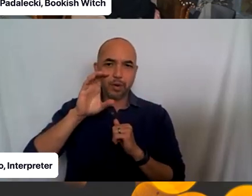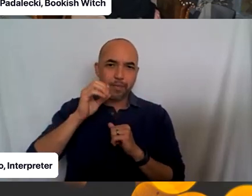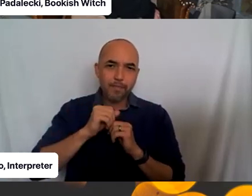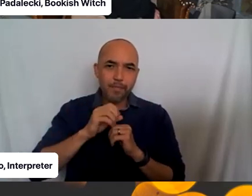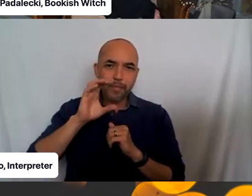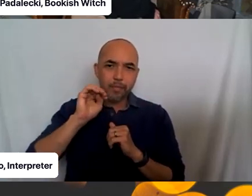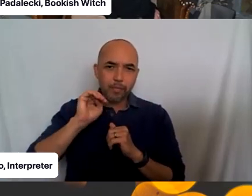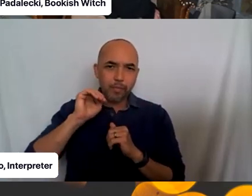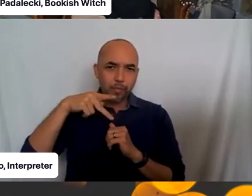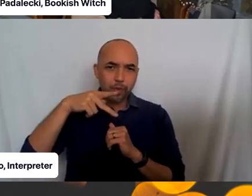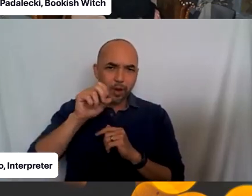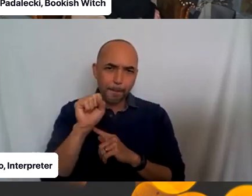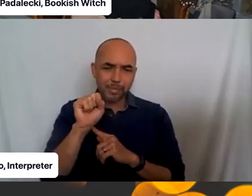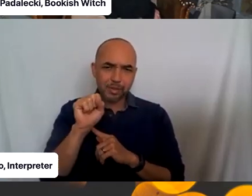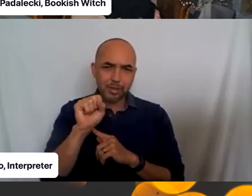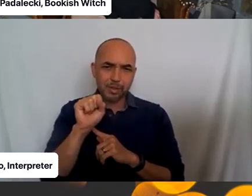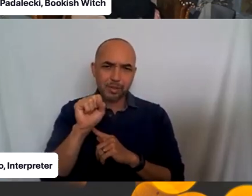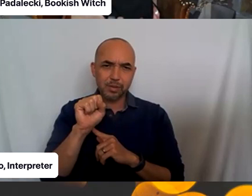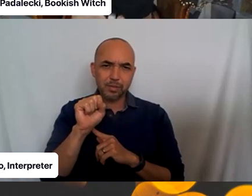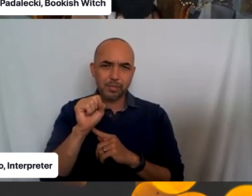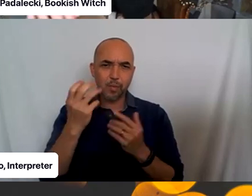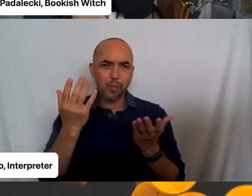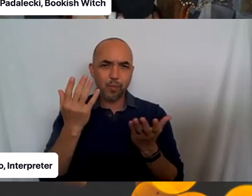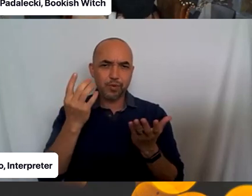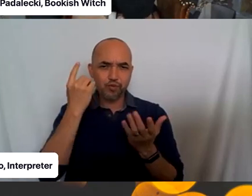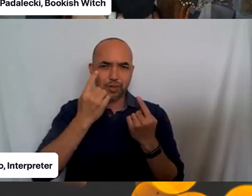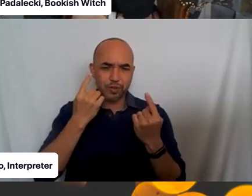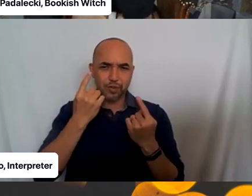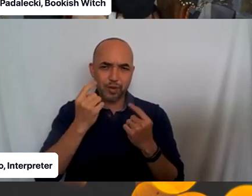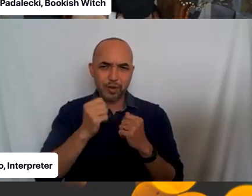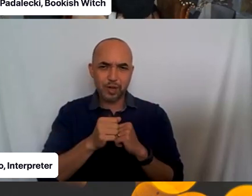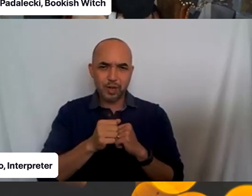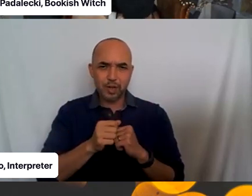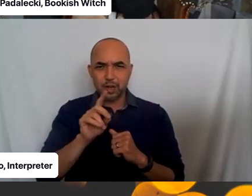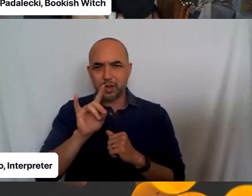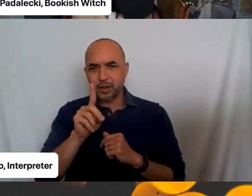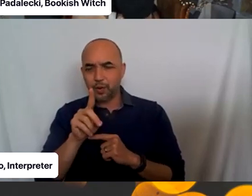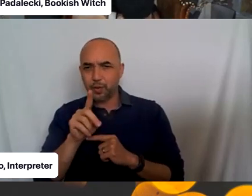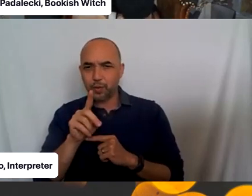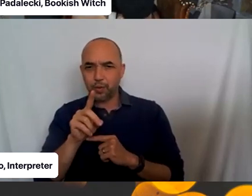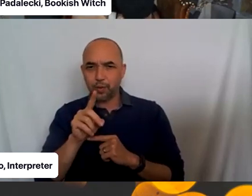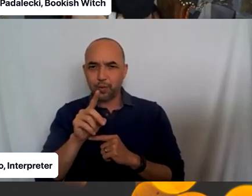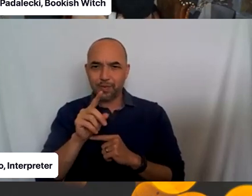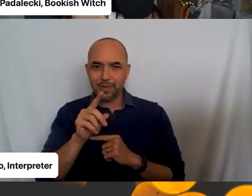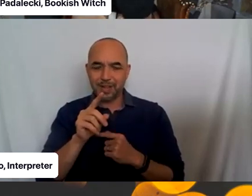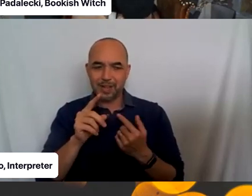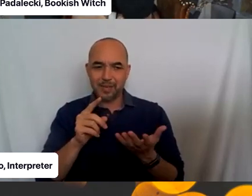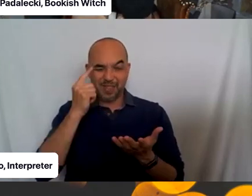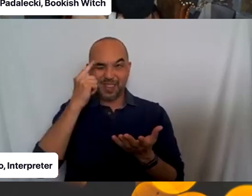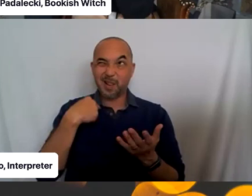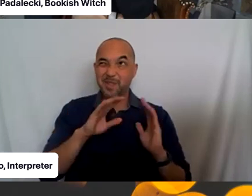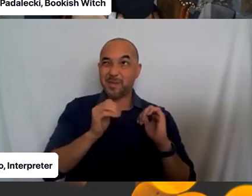Like, what elements did you consider? Did you ever worry, like, oh, if I say I'm comparing it to Gilmore Girls, like people are going to